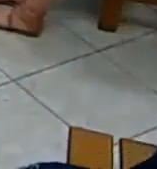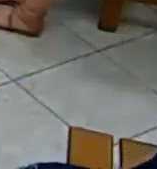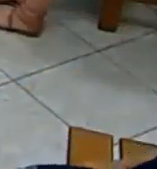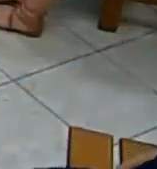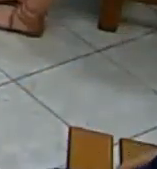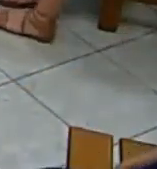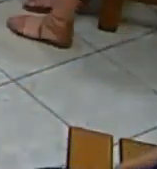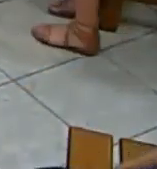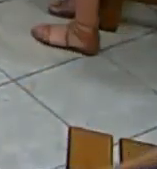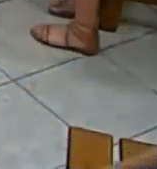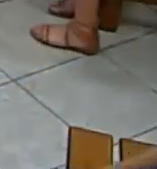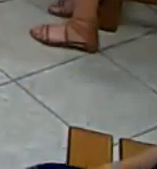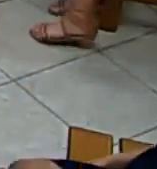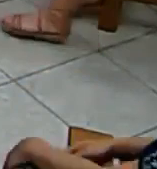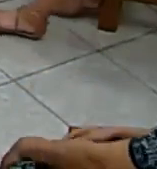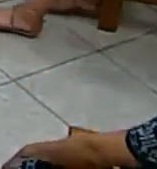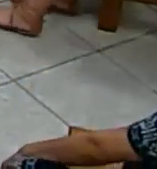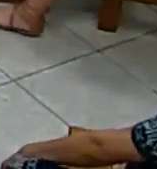this time. We forget the world.